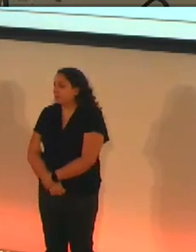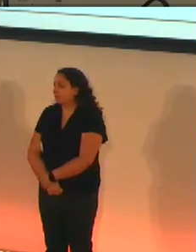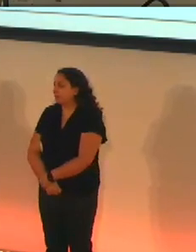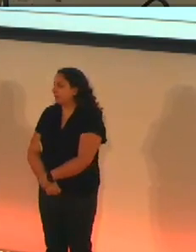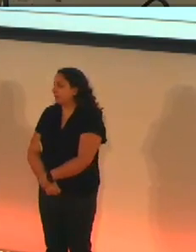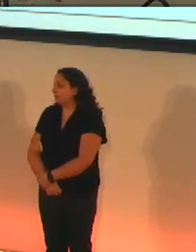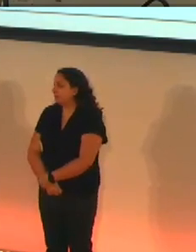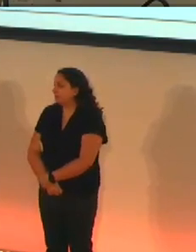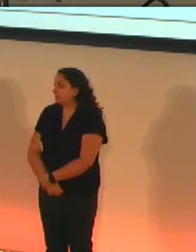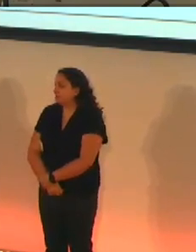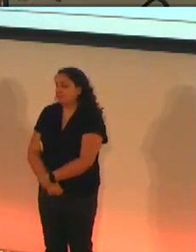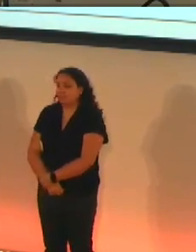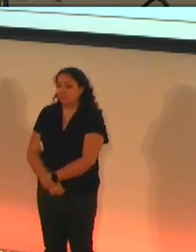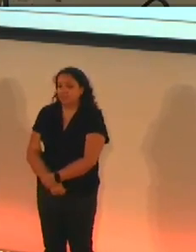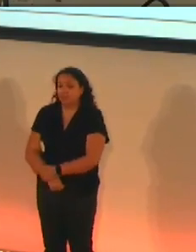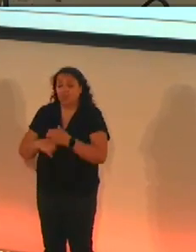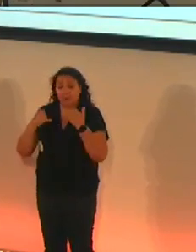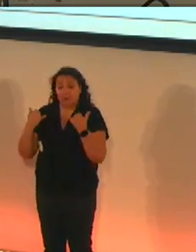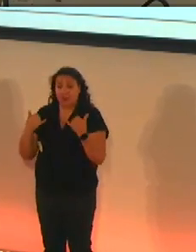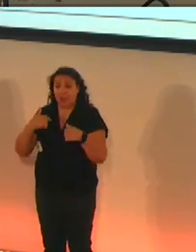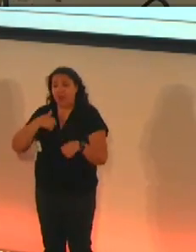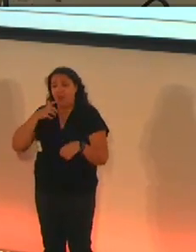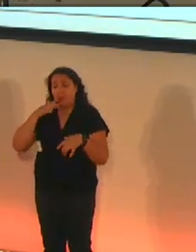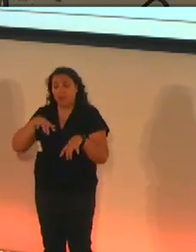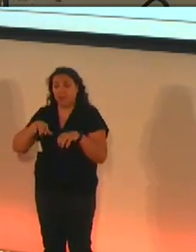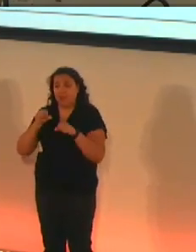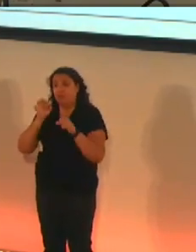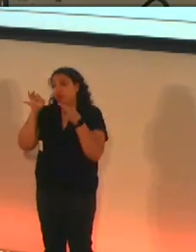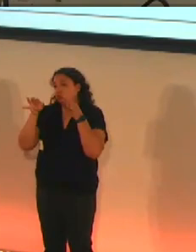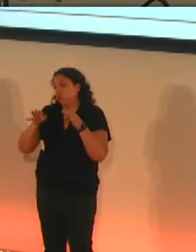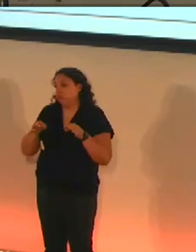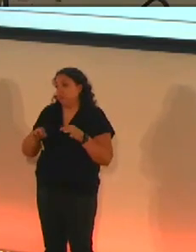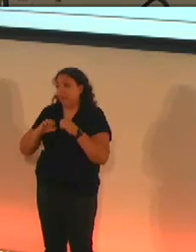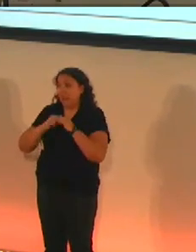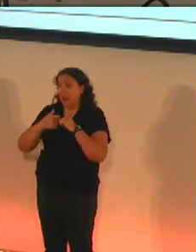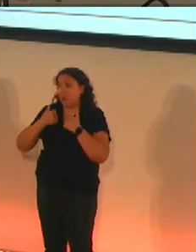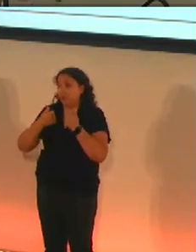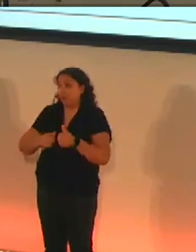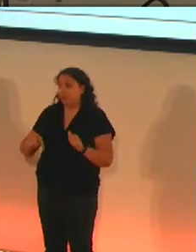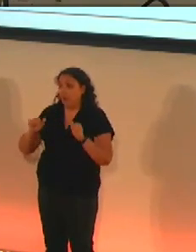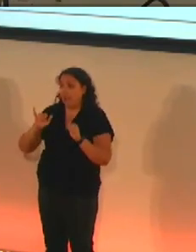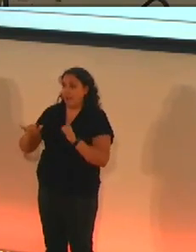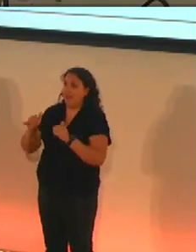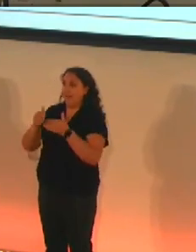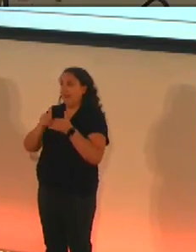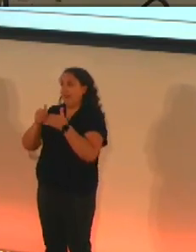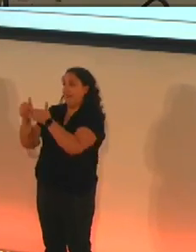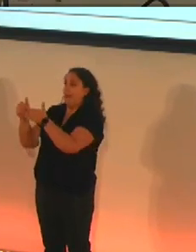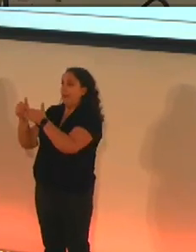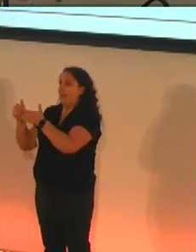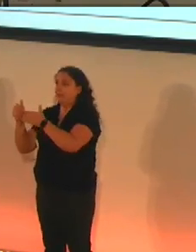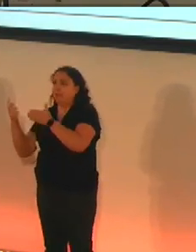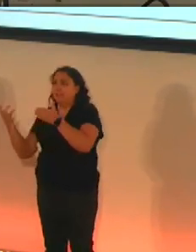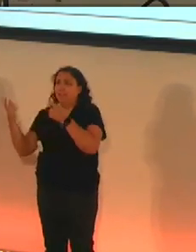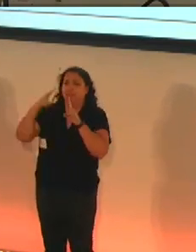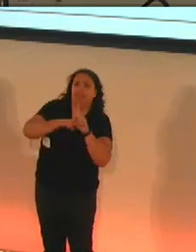So now I'm going to take over here and tell you guys a little bit about how we actually went about trying to put this guidance framework into virtual